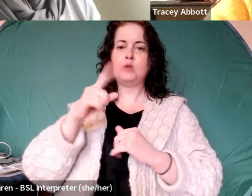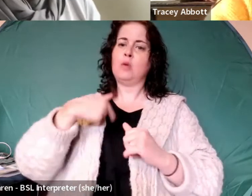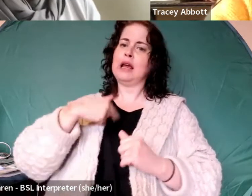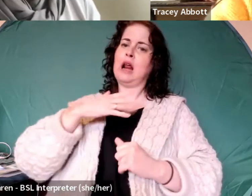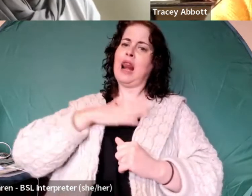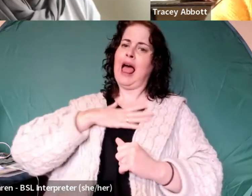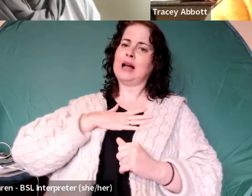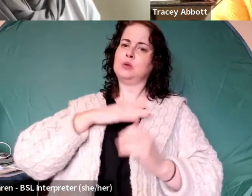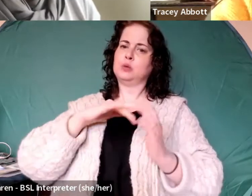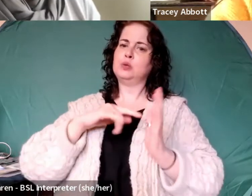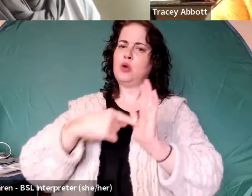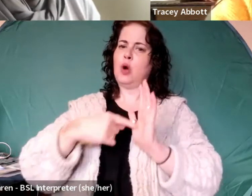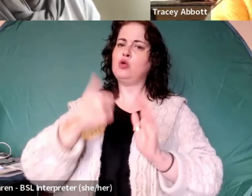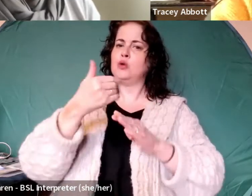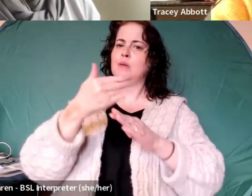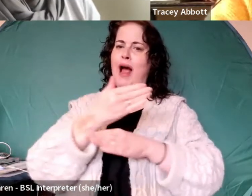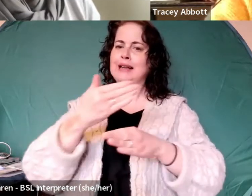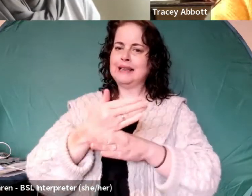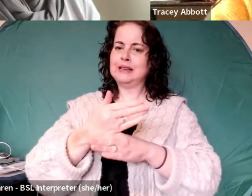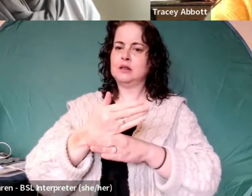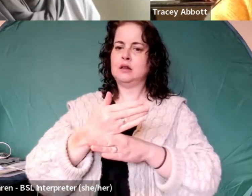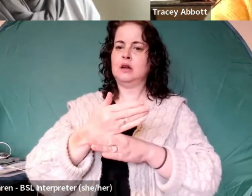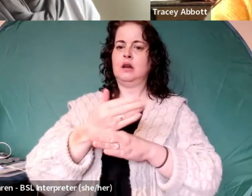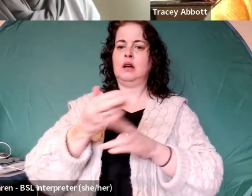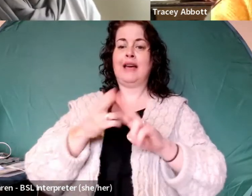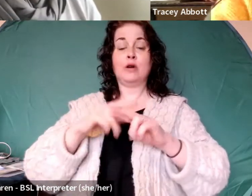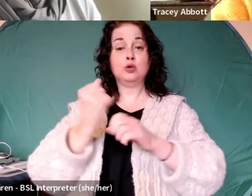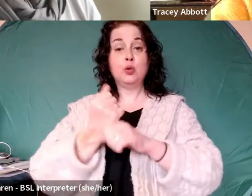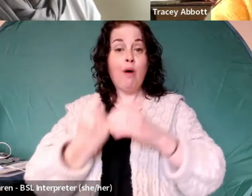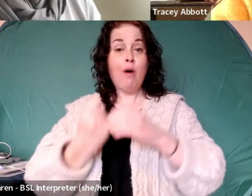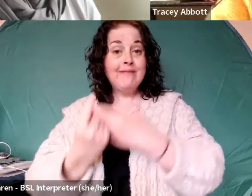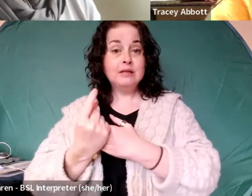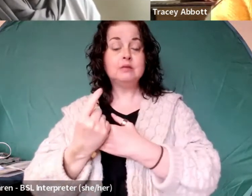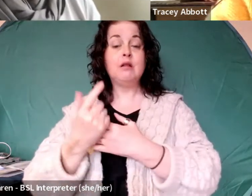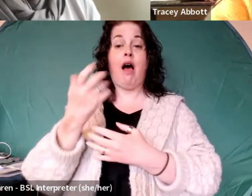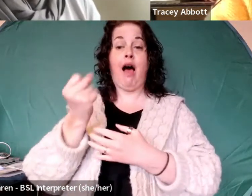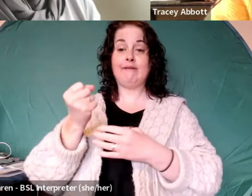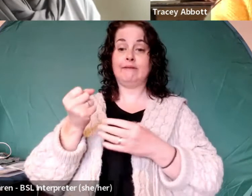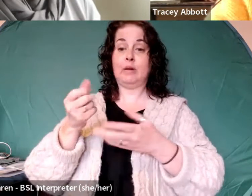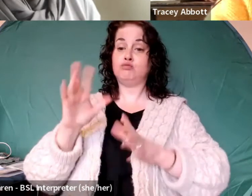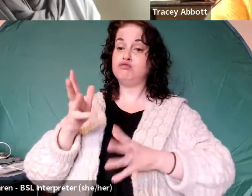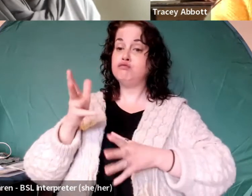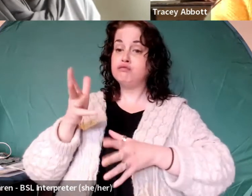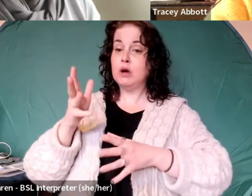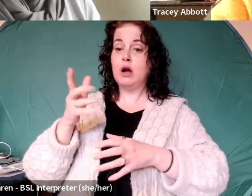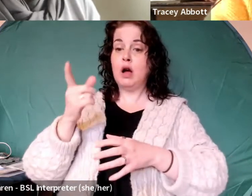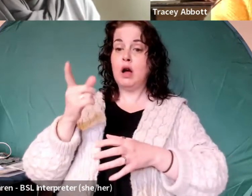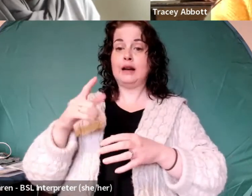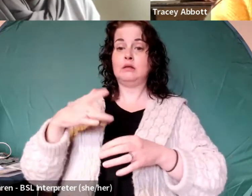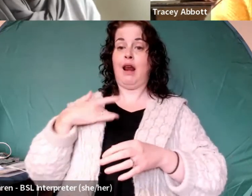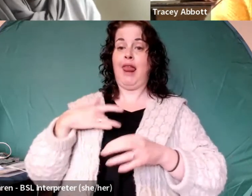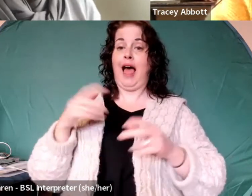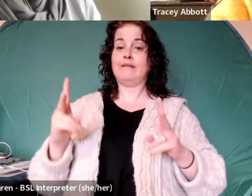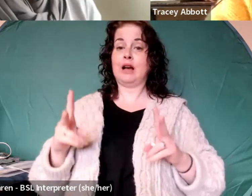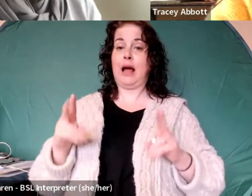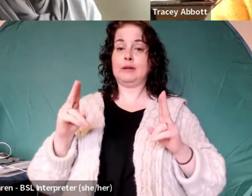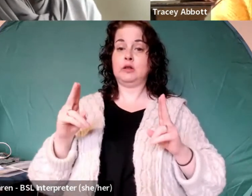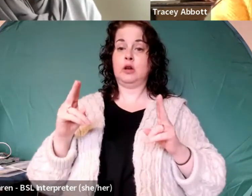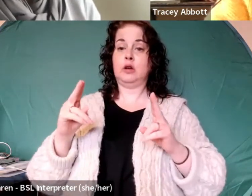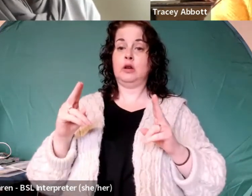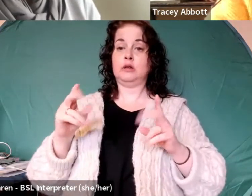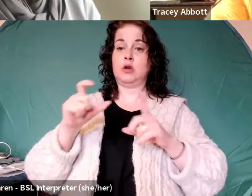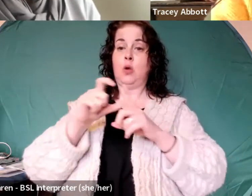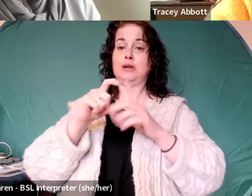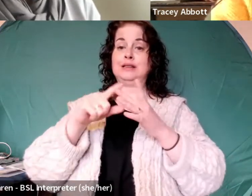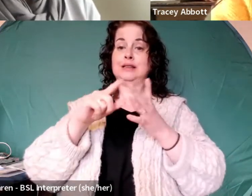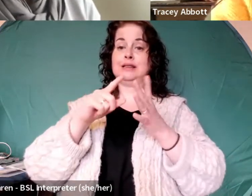to demonstrate good practice. So if ever we do events, we have a BSL interpreter and a live captioner. So Denise is also here